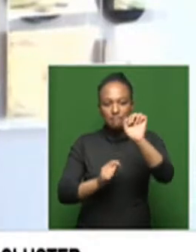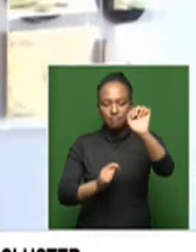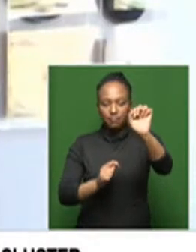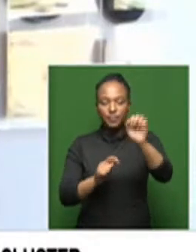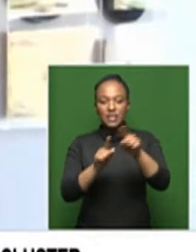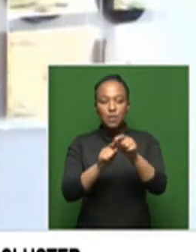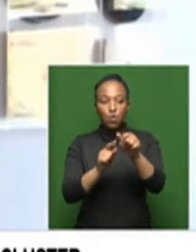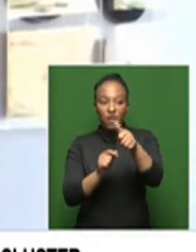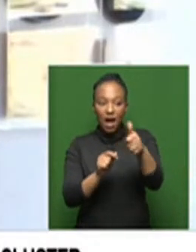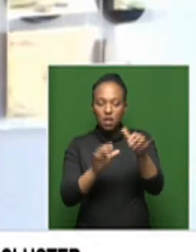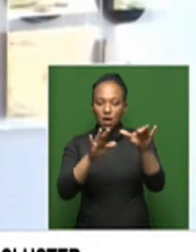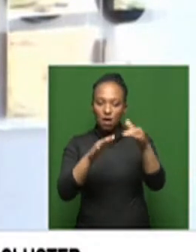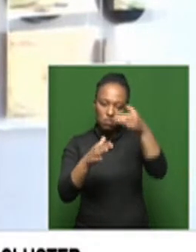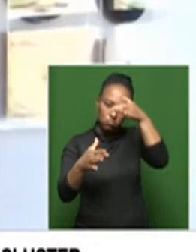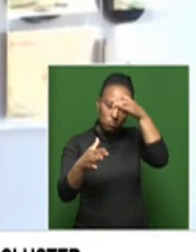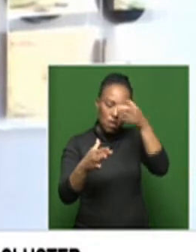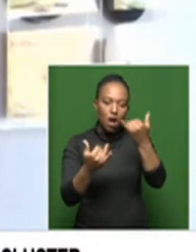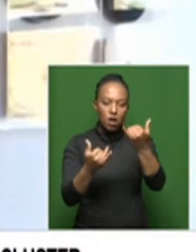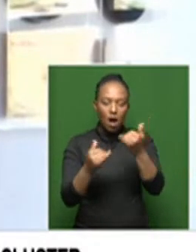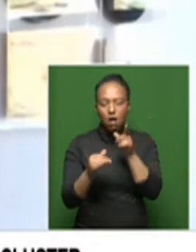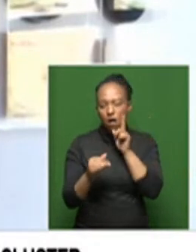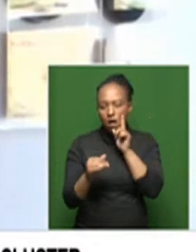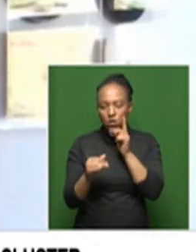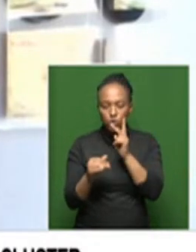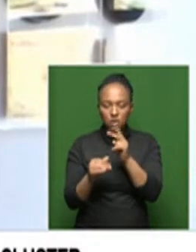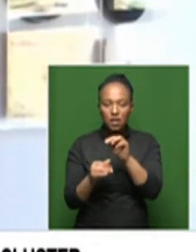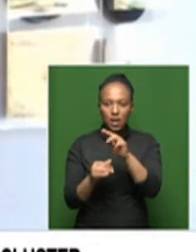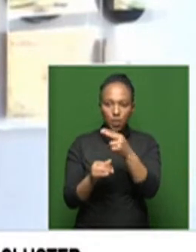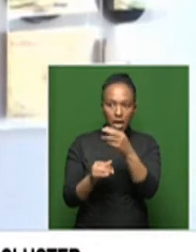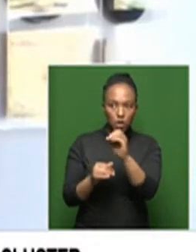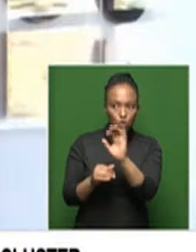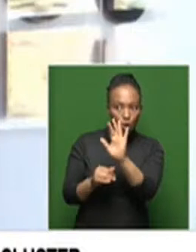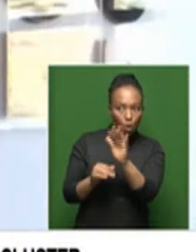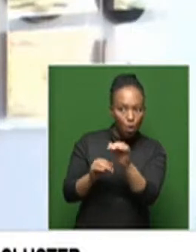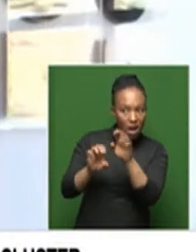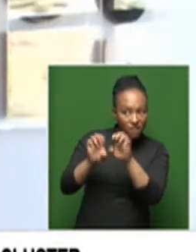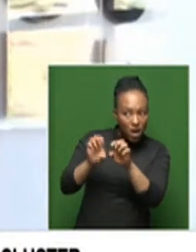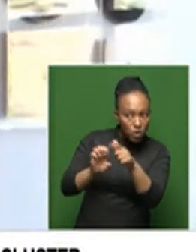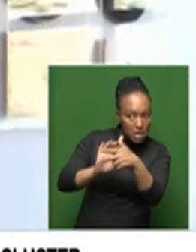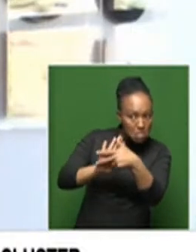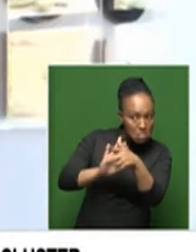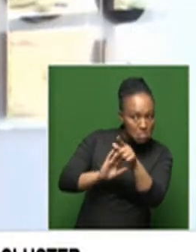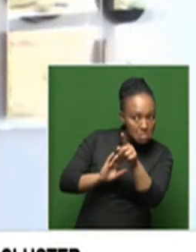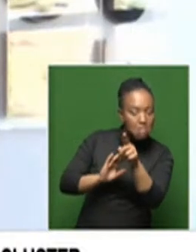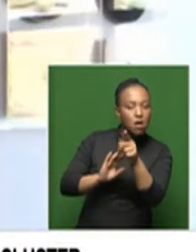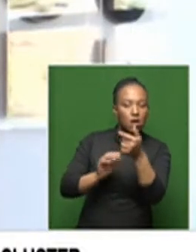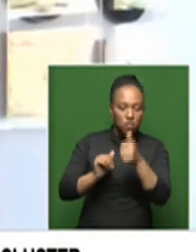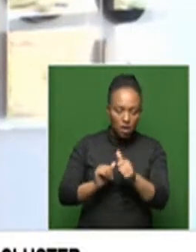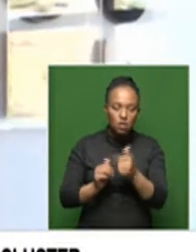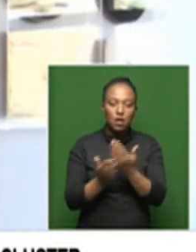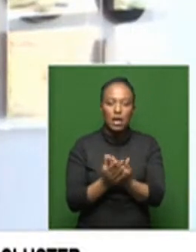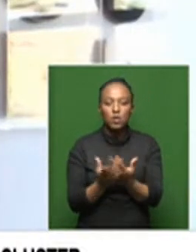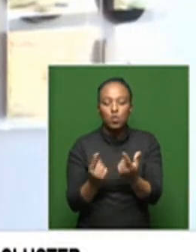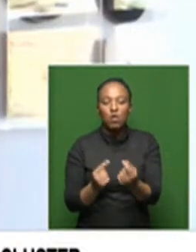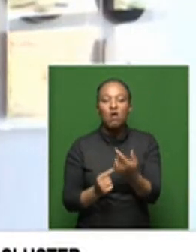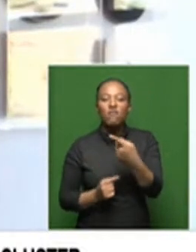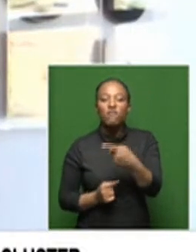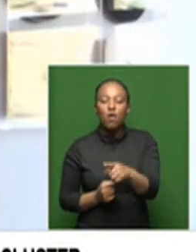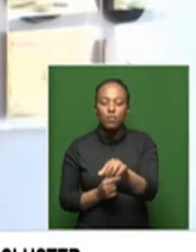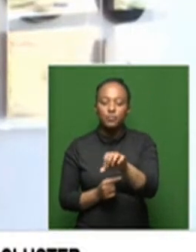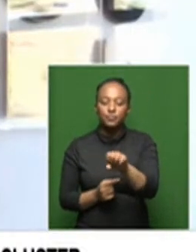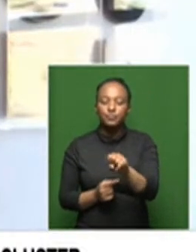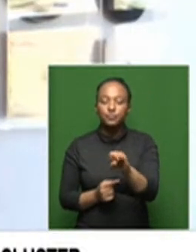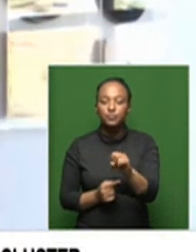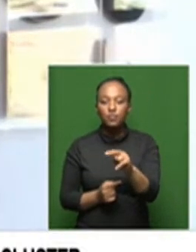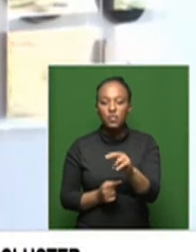these experts, are now looking closely at the WHO's evaluation of Sinovac. So that's going to help us speed